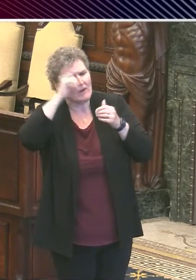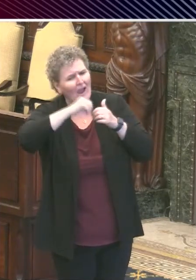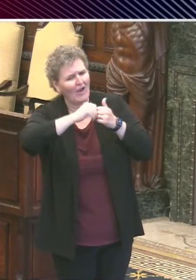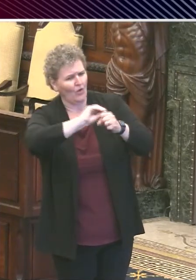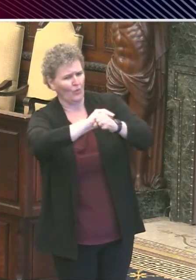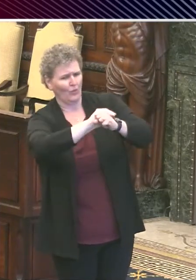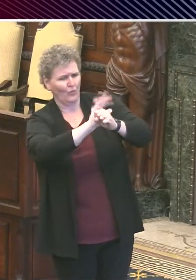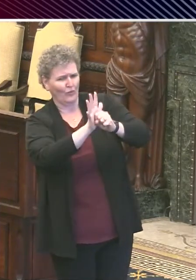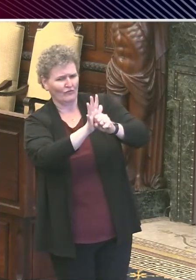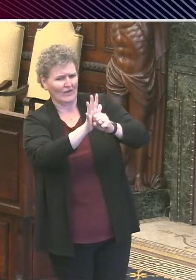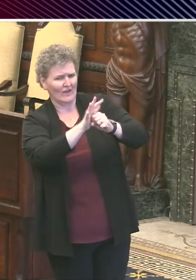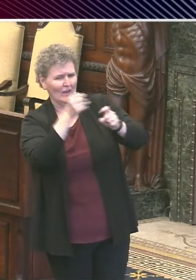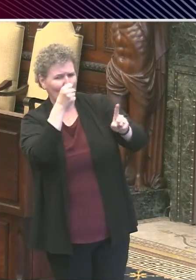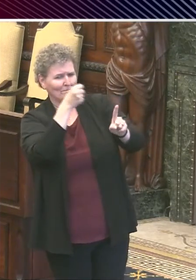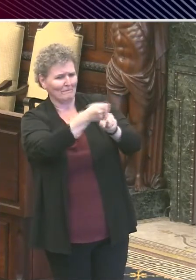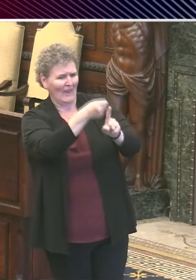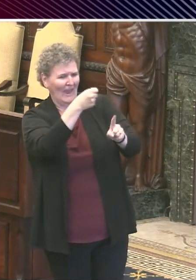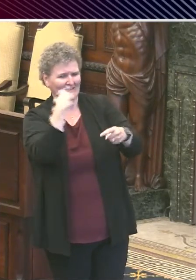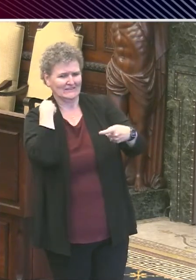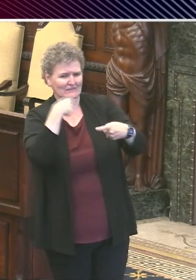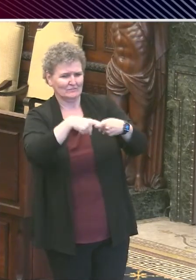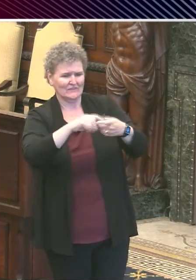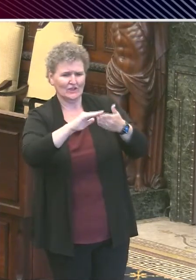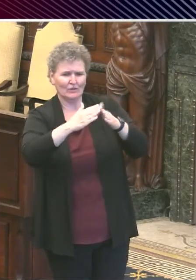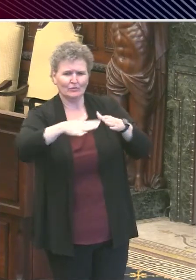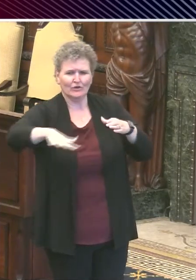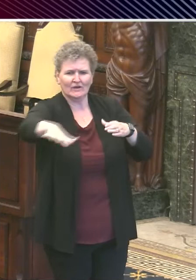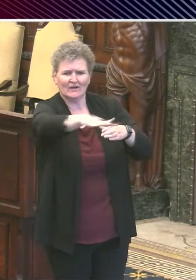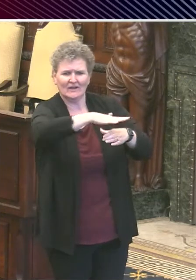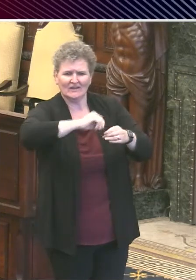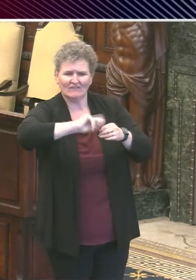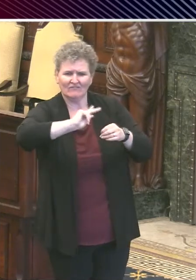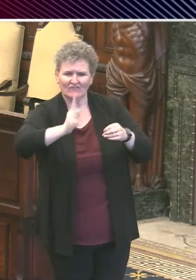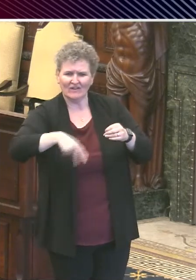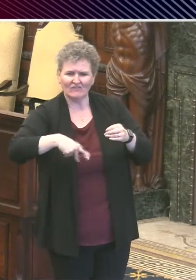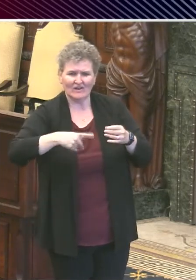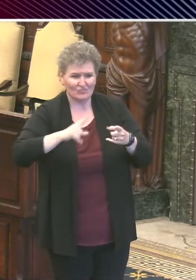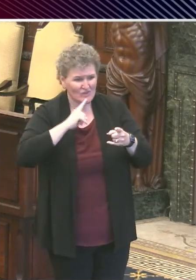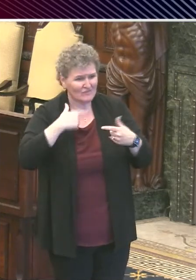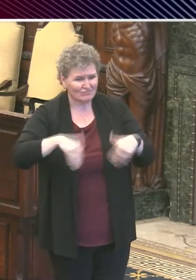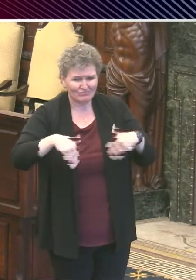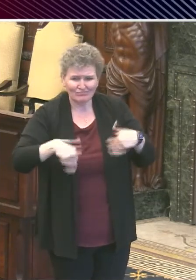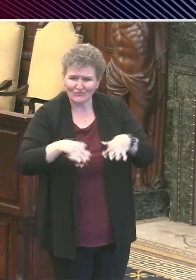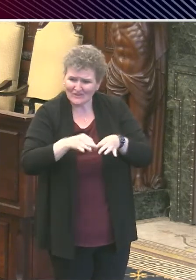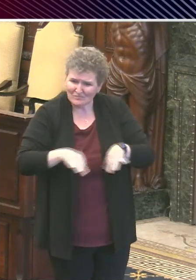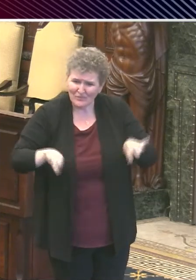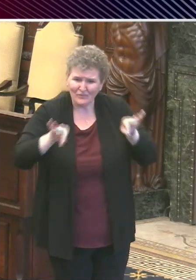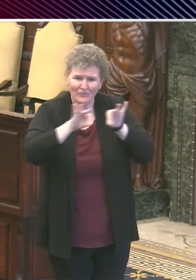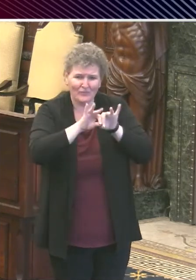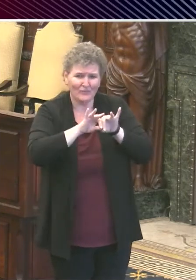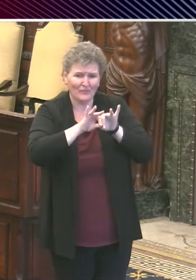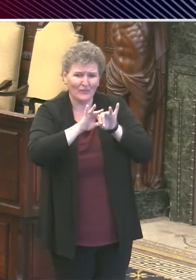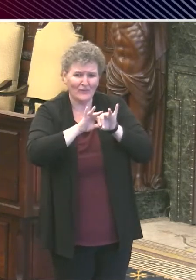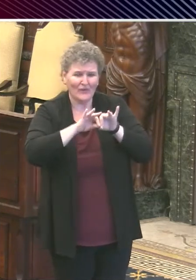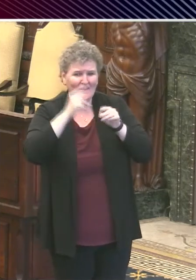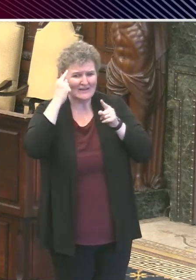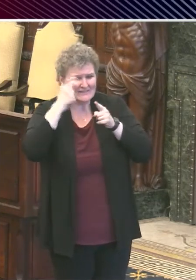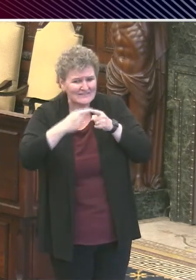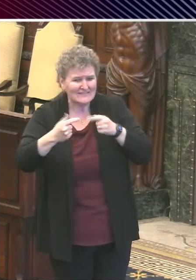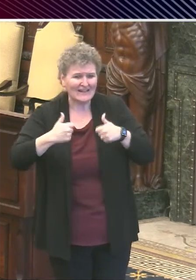Philadelphia, given that some of them are essential workers and they also have adverse living facilities or living